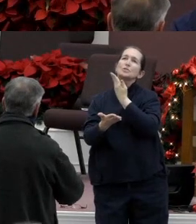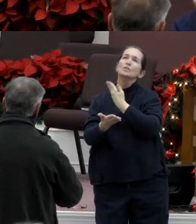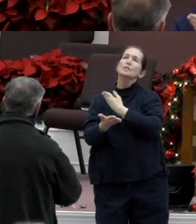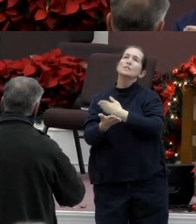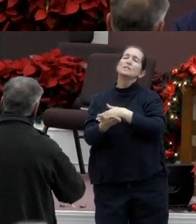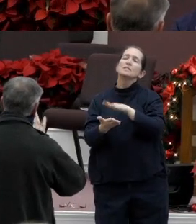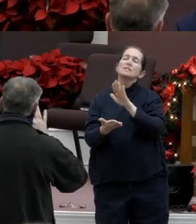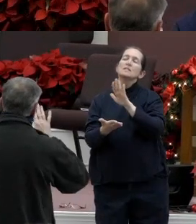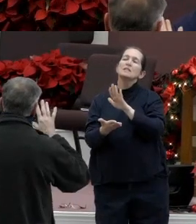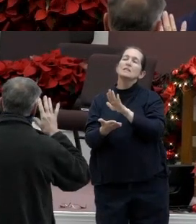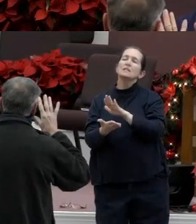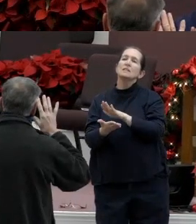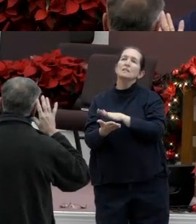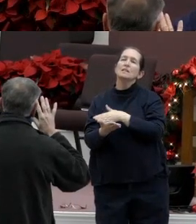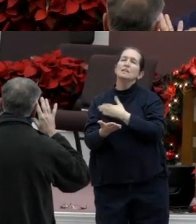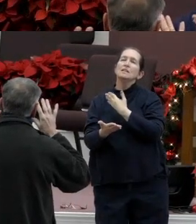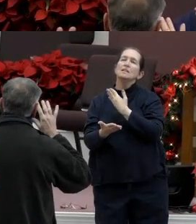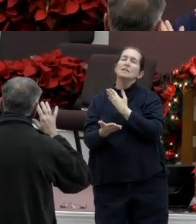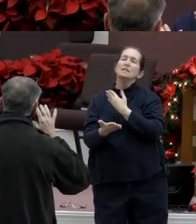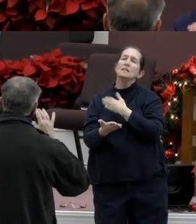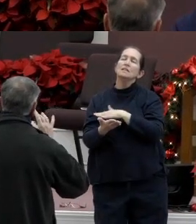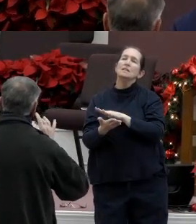nature.